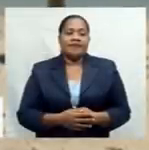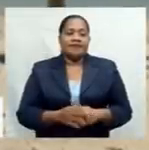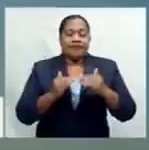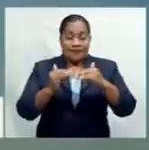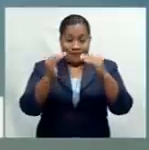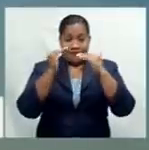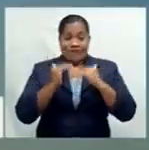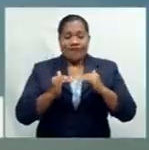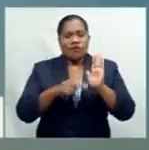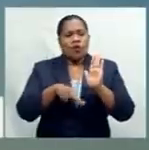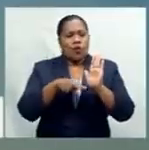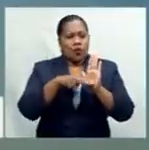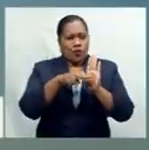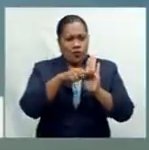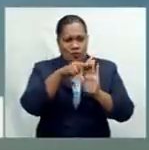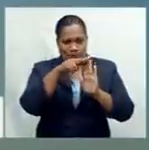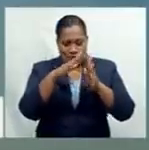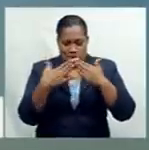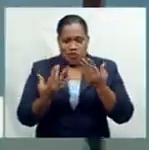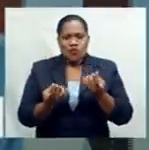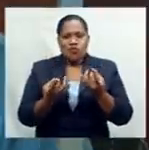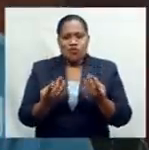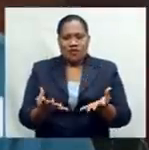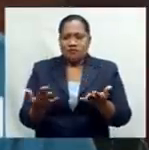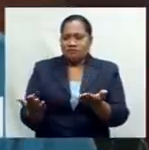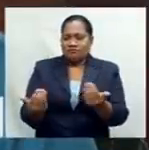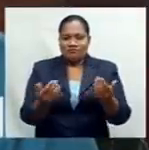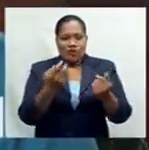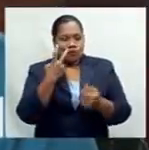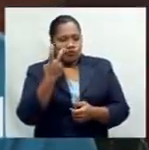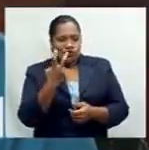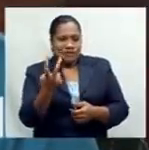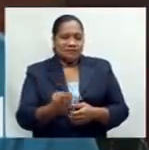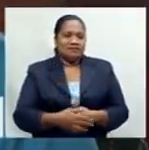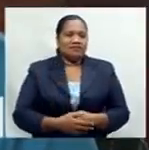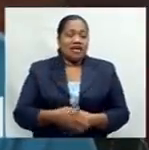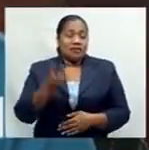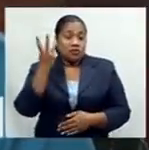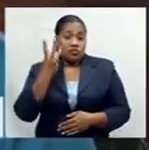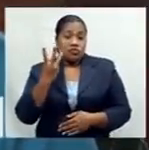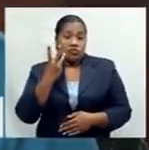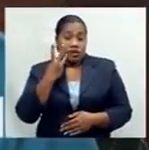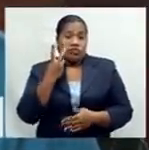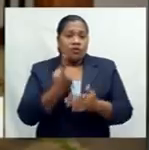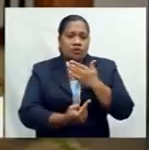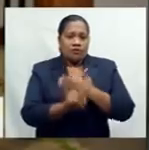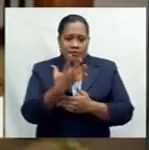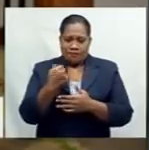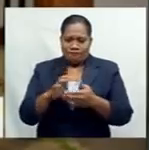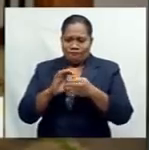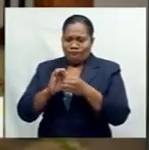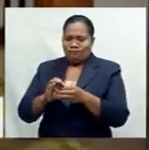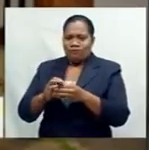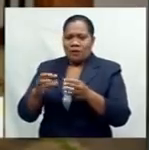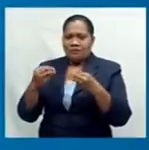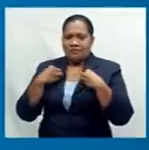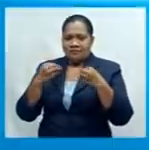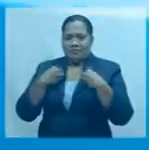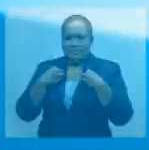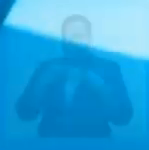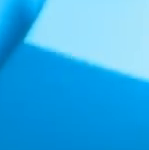Up ahead, hoteliers ready to welcome tourists. And woman turns entrepreneur after retirement.